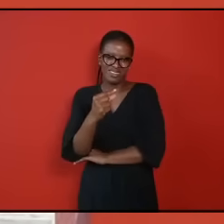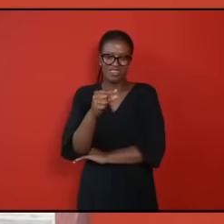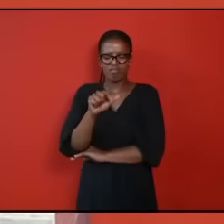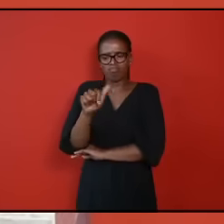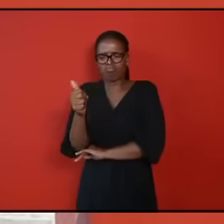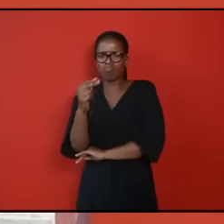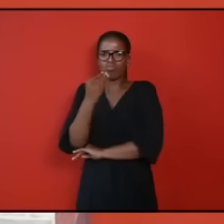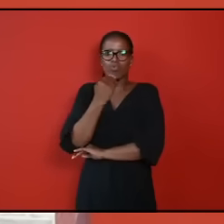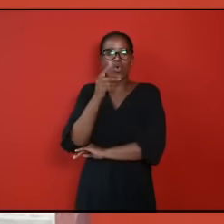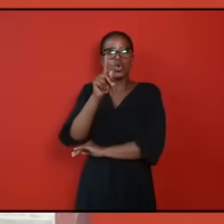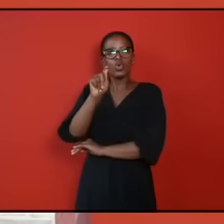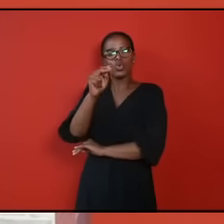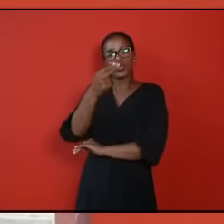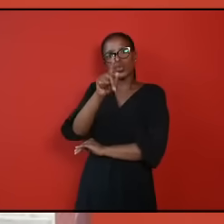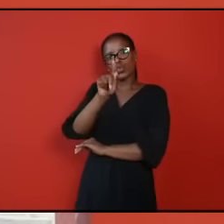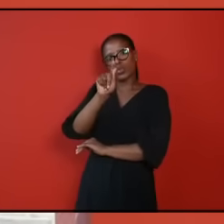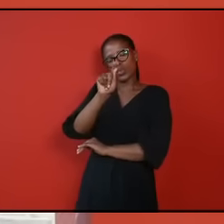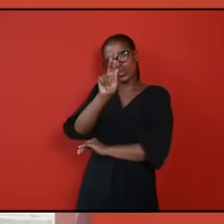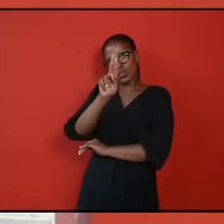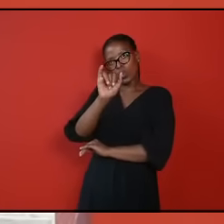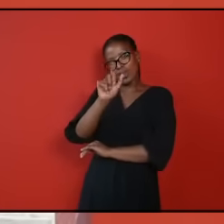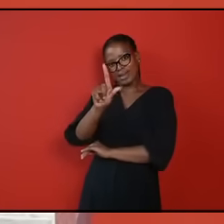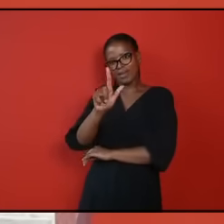Ntuli, the chief whip.